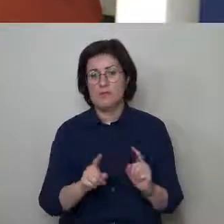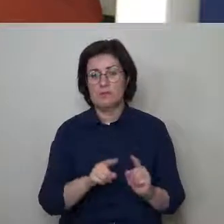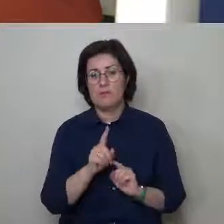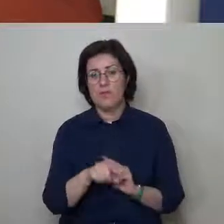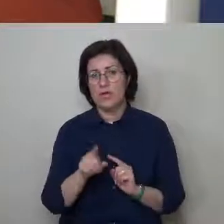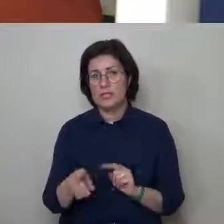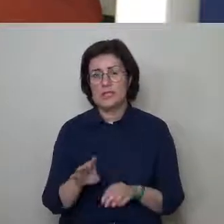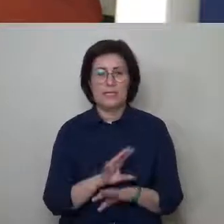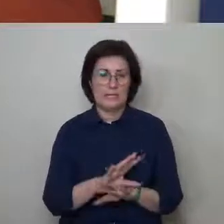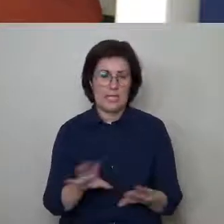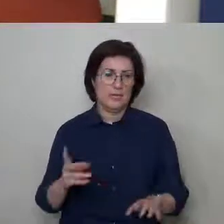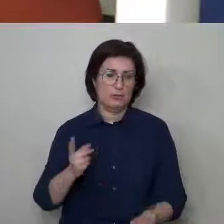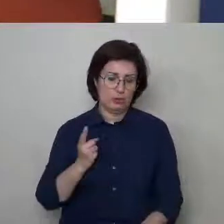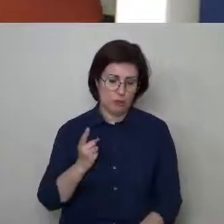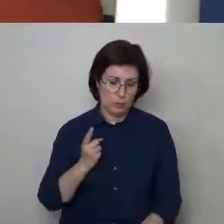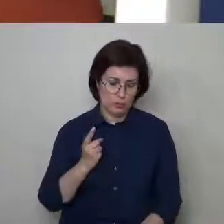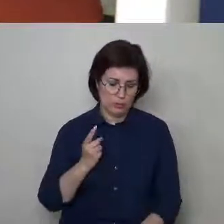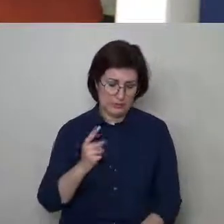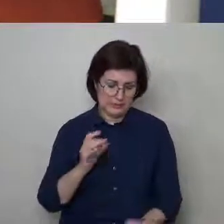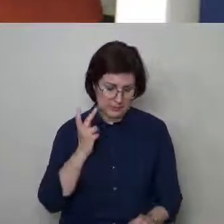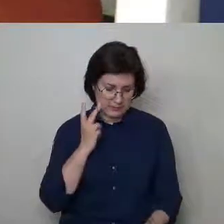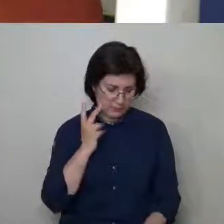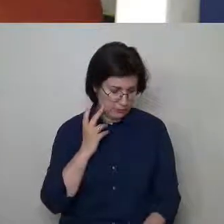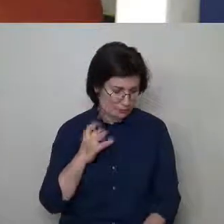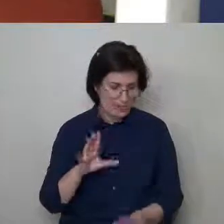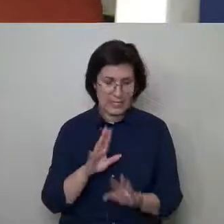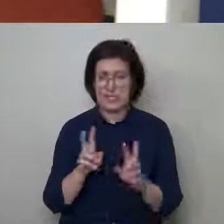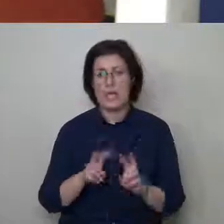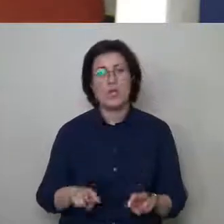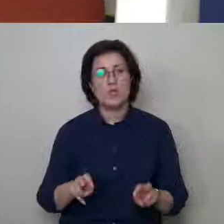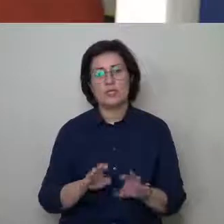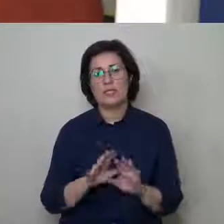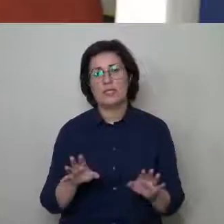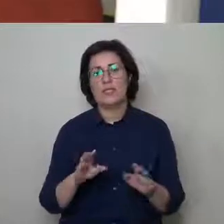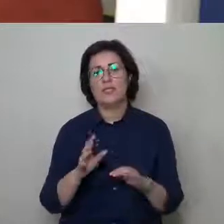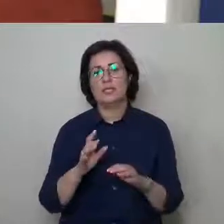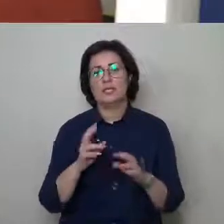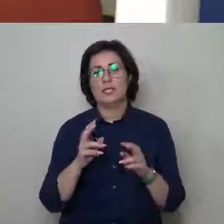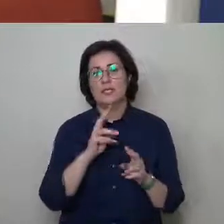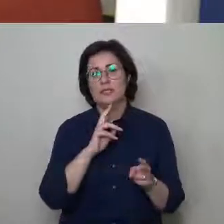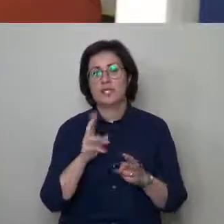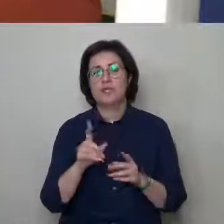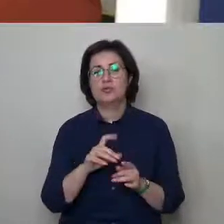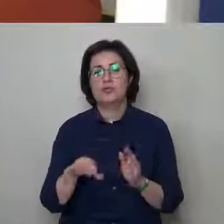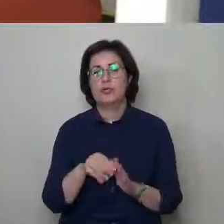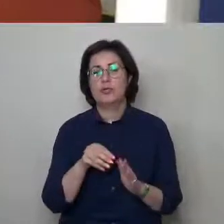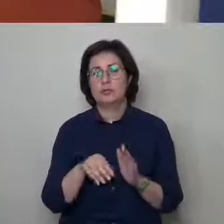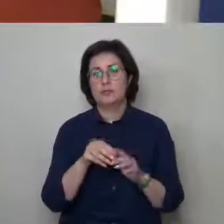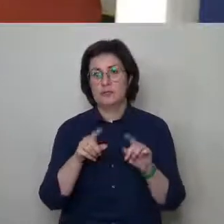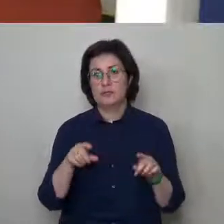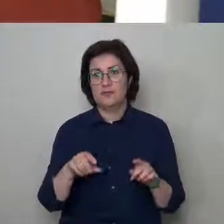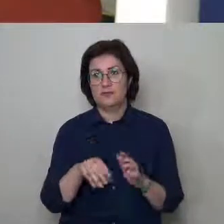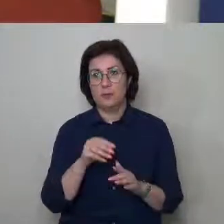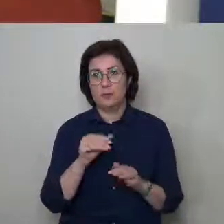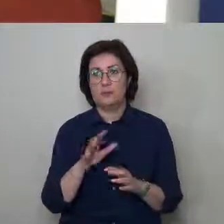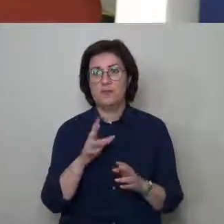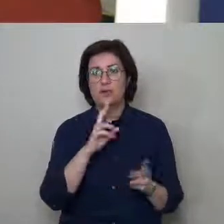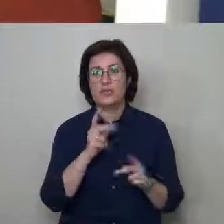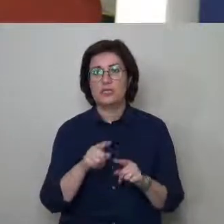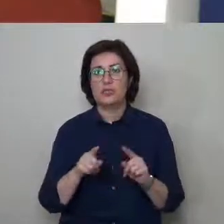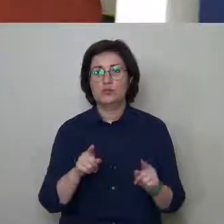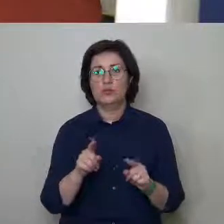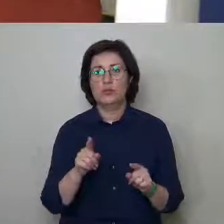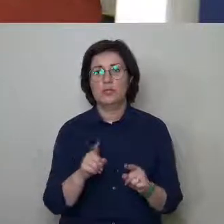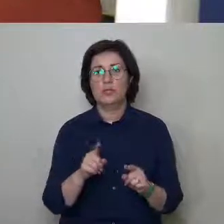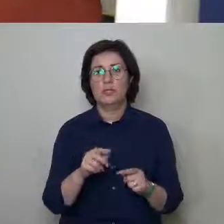courts, where we see that they usually don't work round the clock. And now they're dealing with